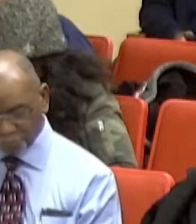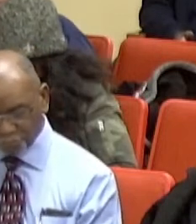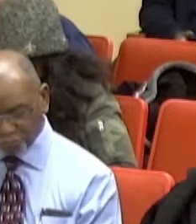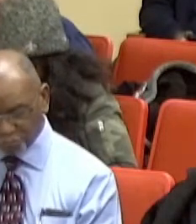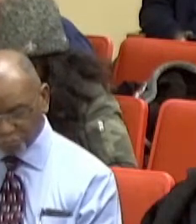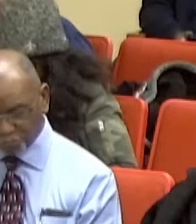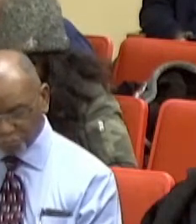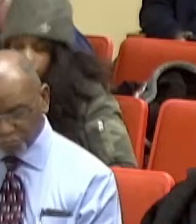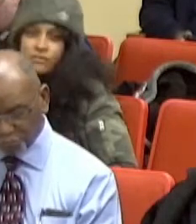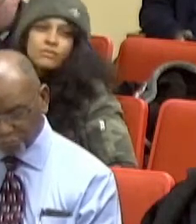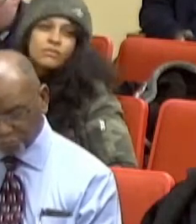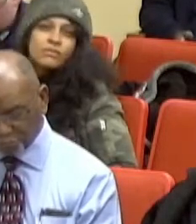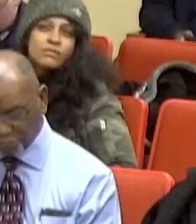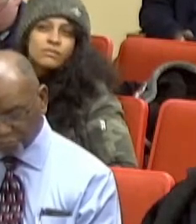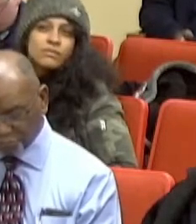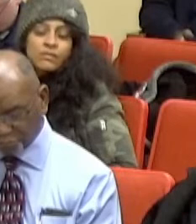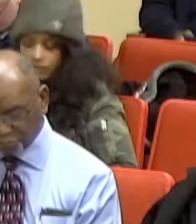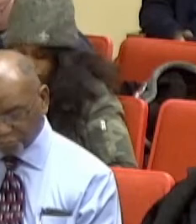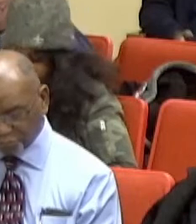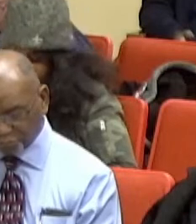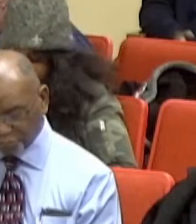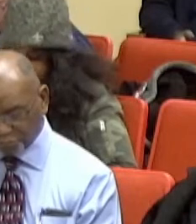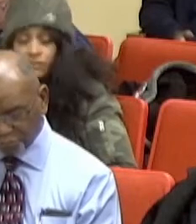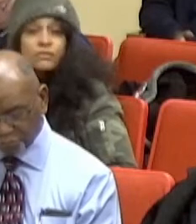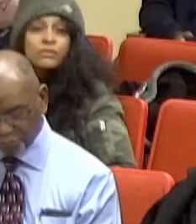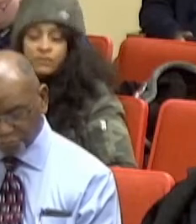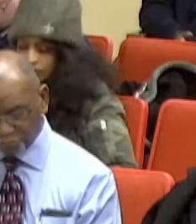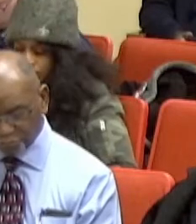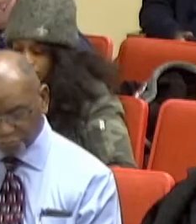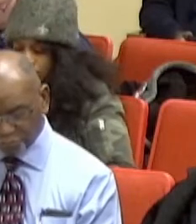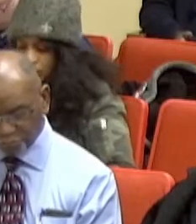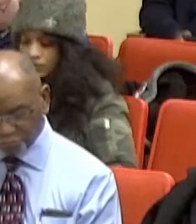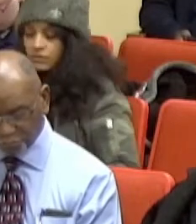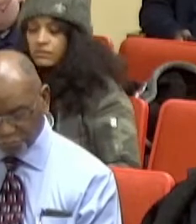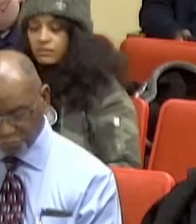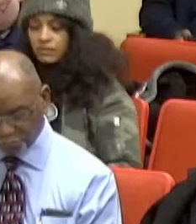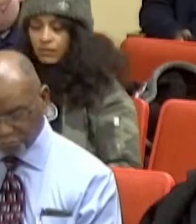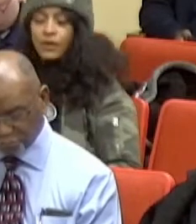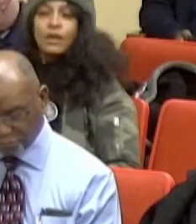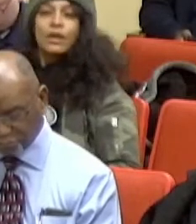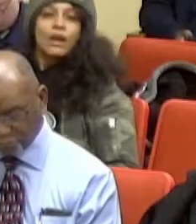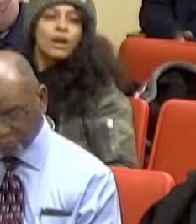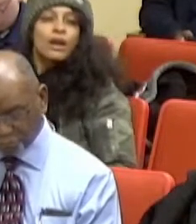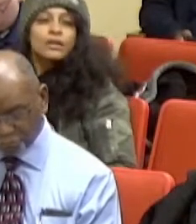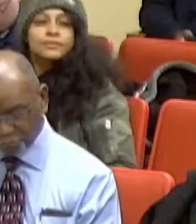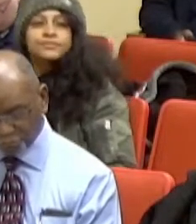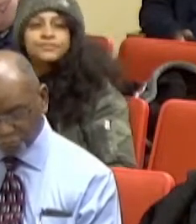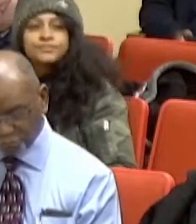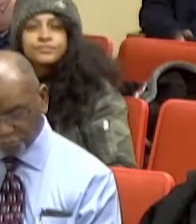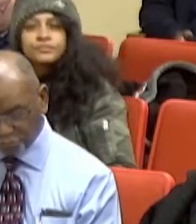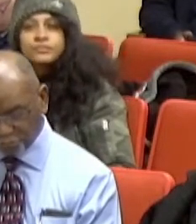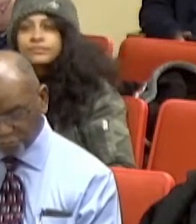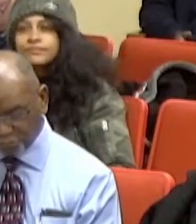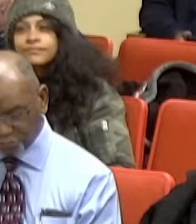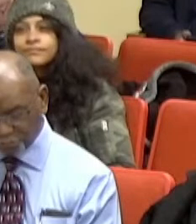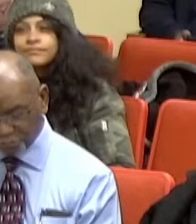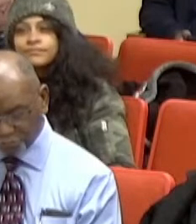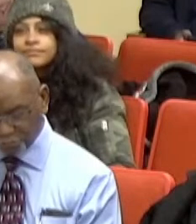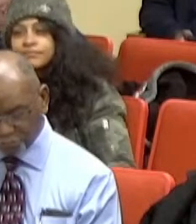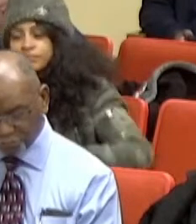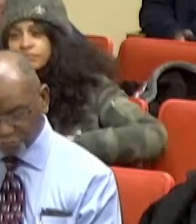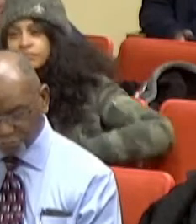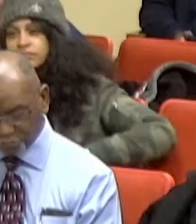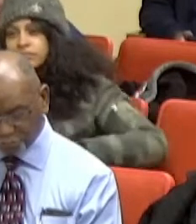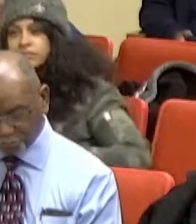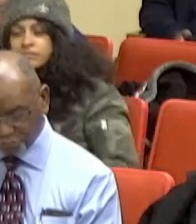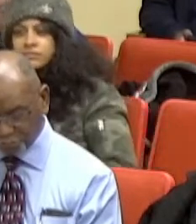intense highway arterial district use as opposed to the R4 transitioning. So with that said, I would like to